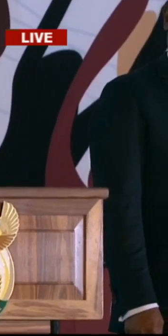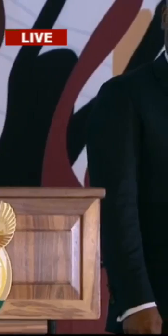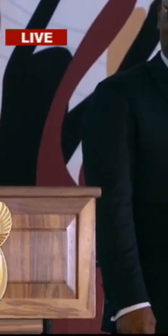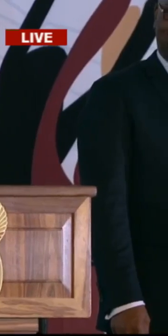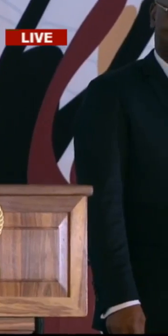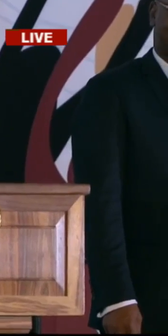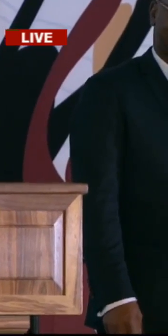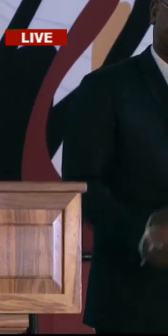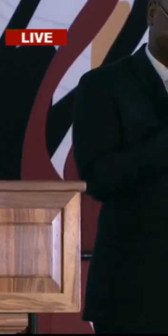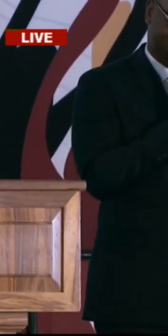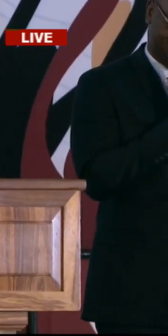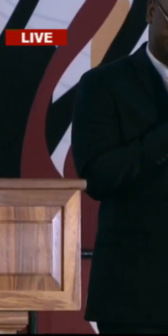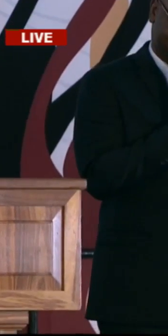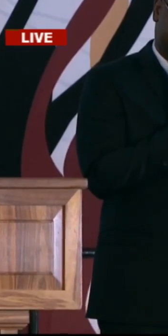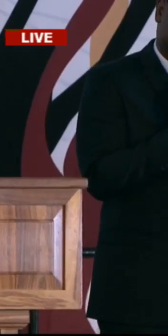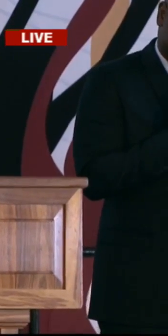Order!